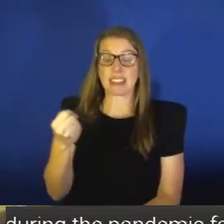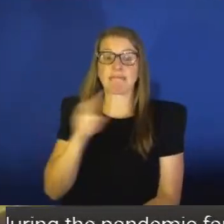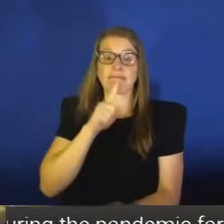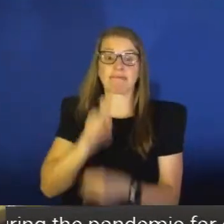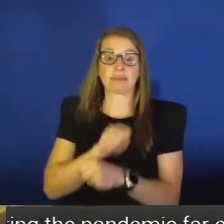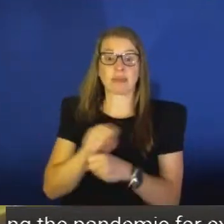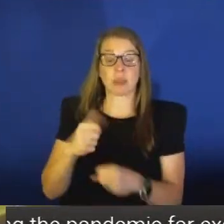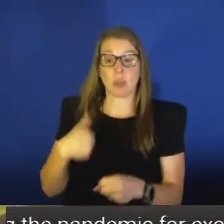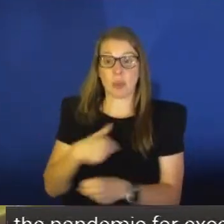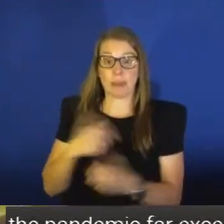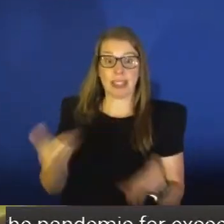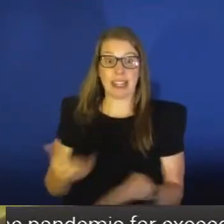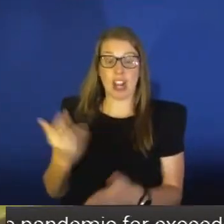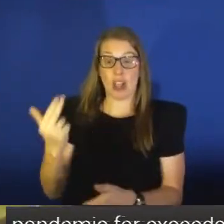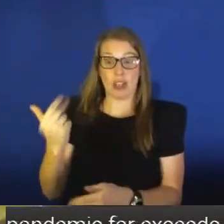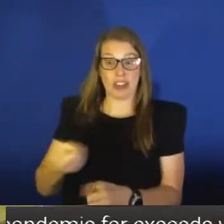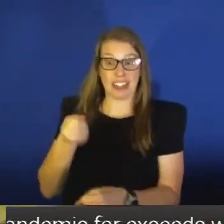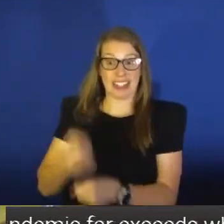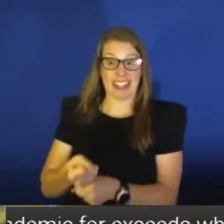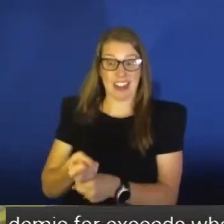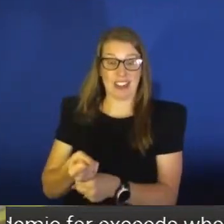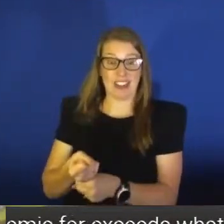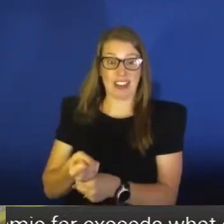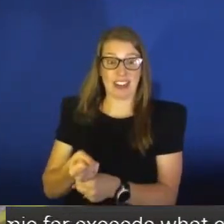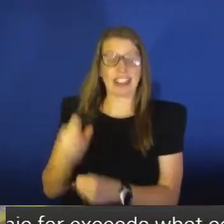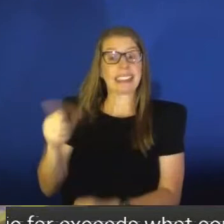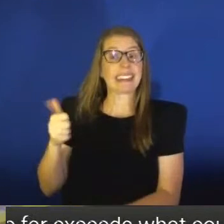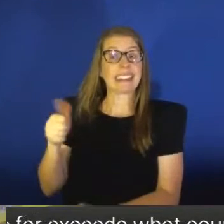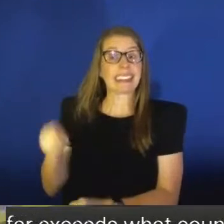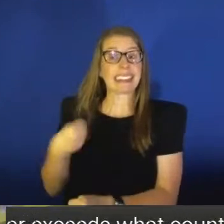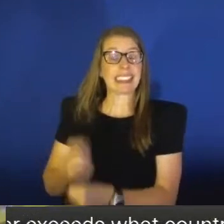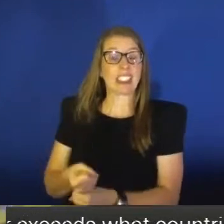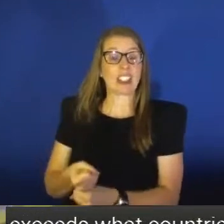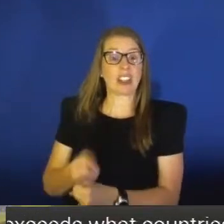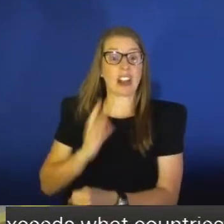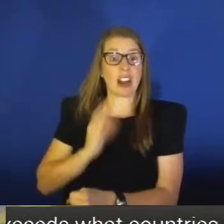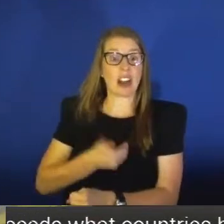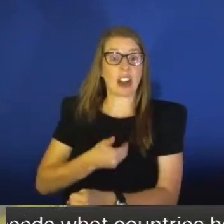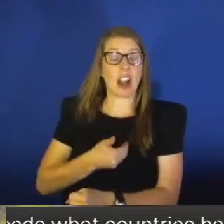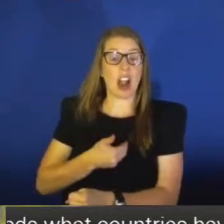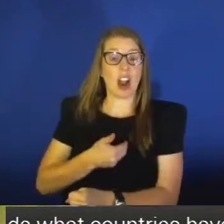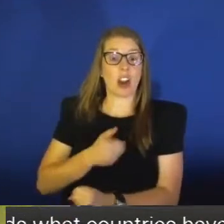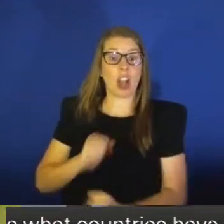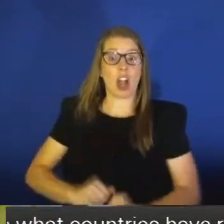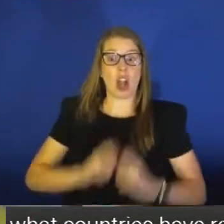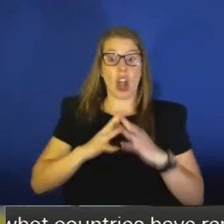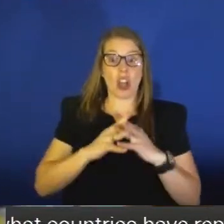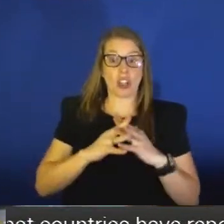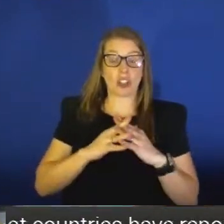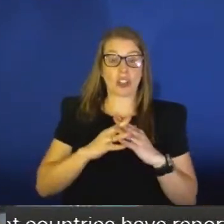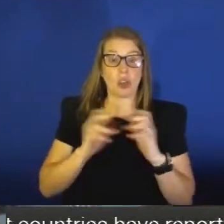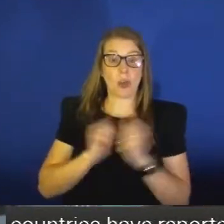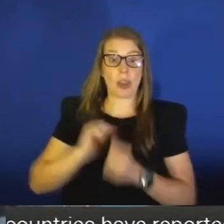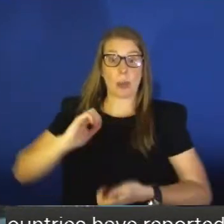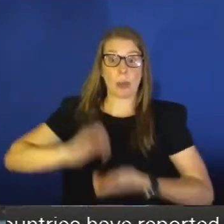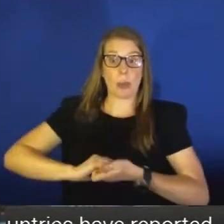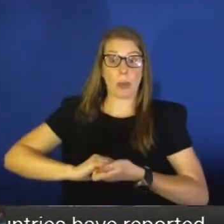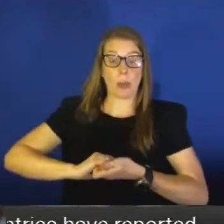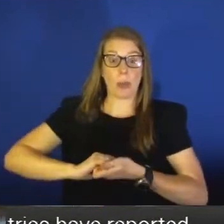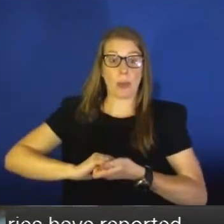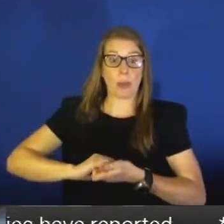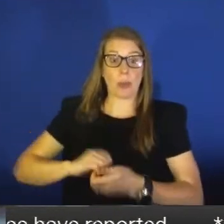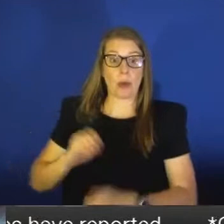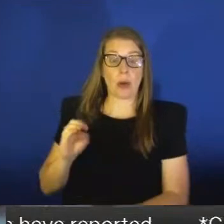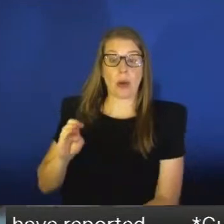been here 13 years. 10 years is our launch with our partner, Bra Couture